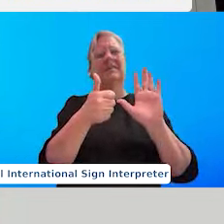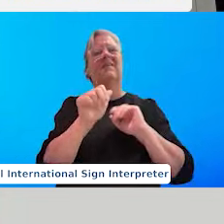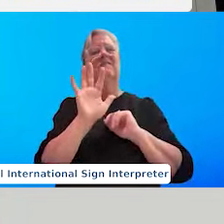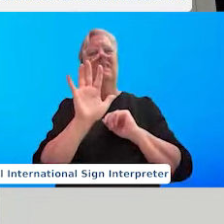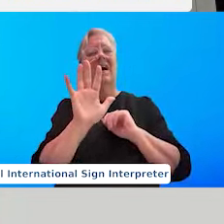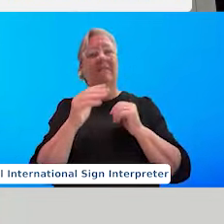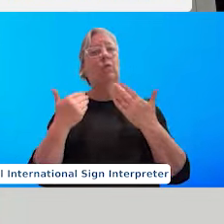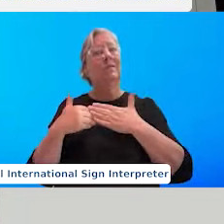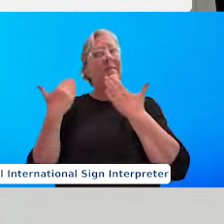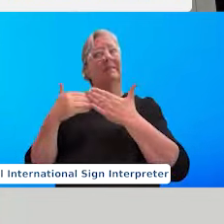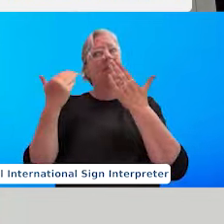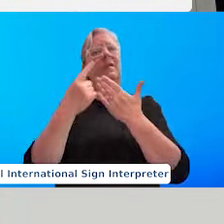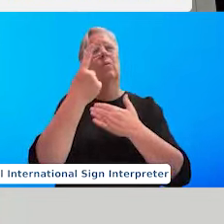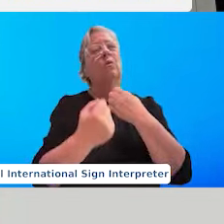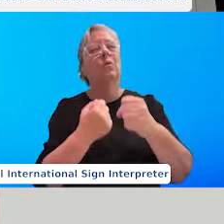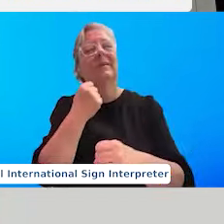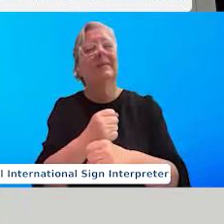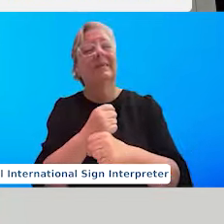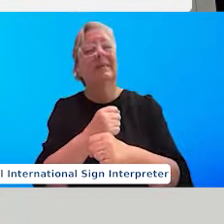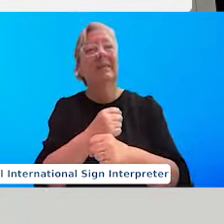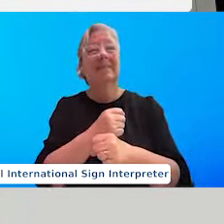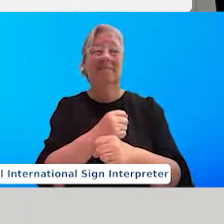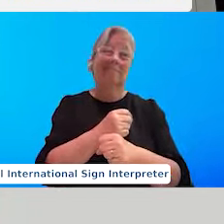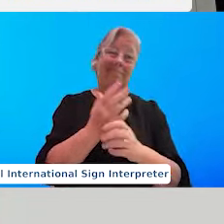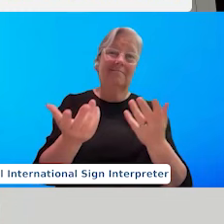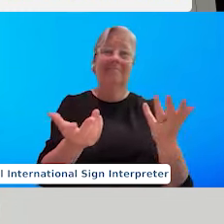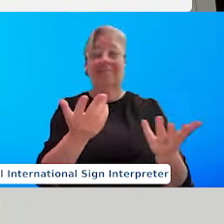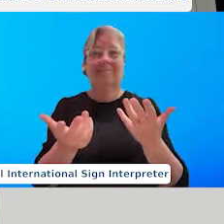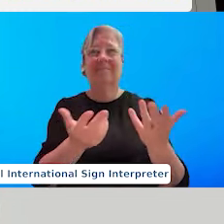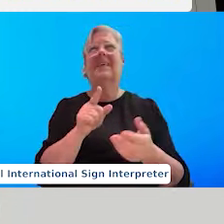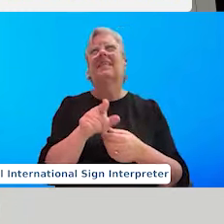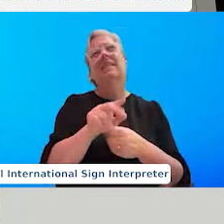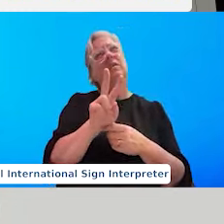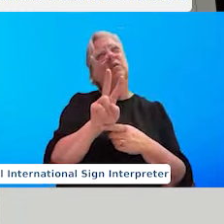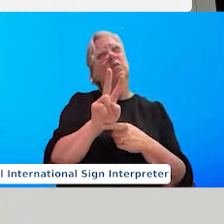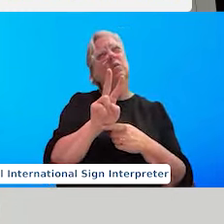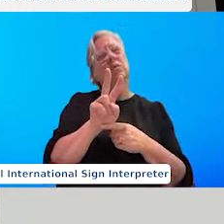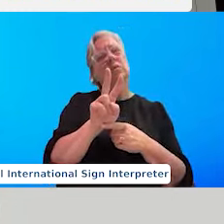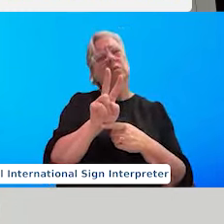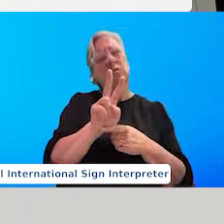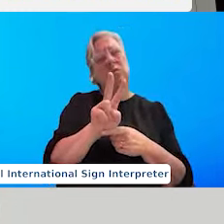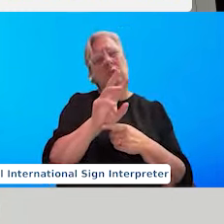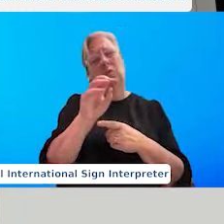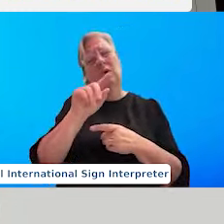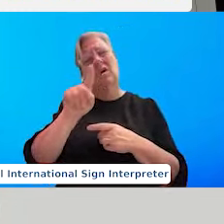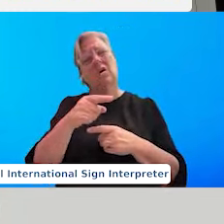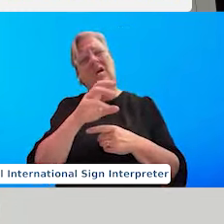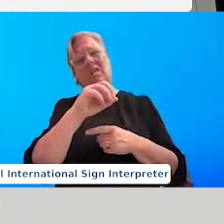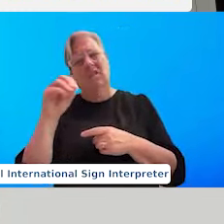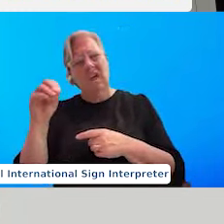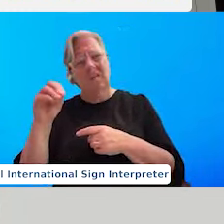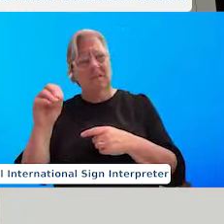a certain rate and calculation formula for them, at least like the minimum